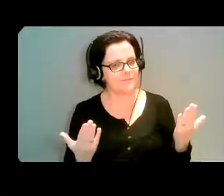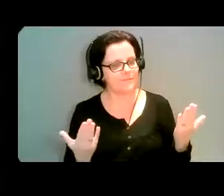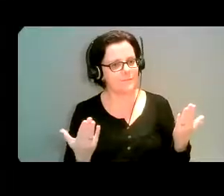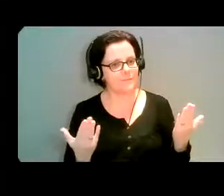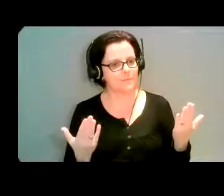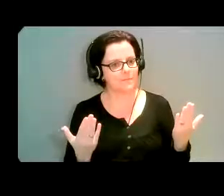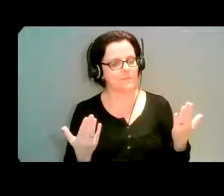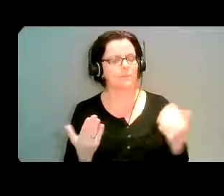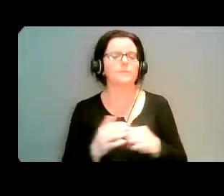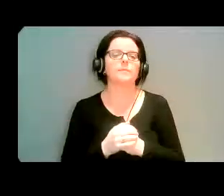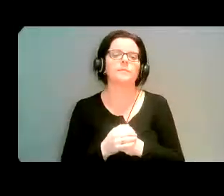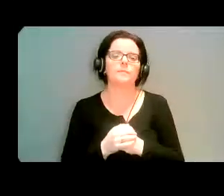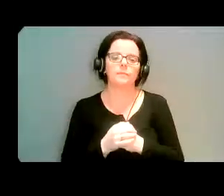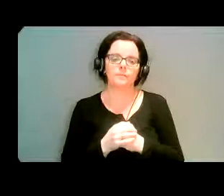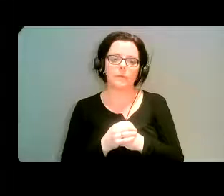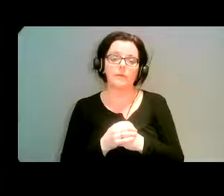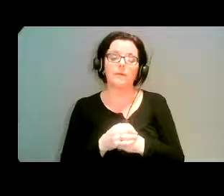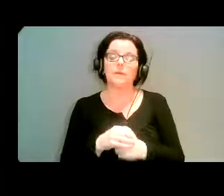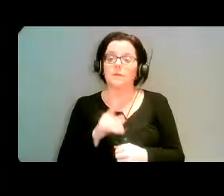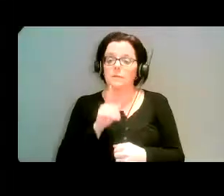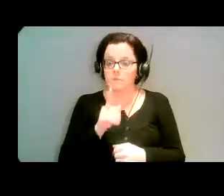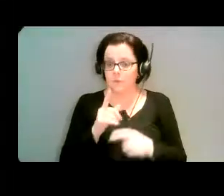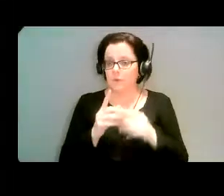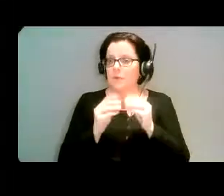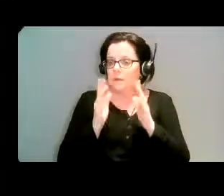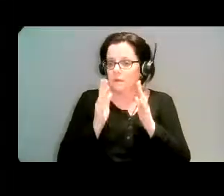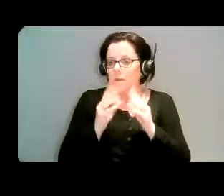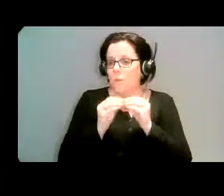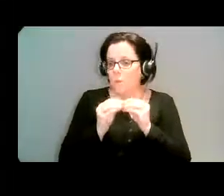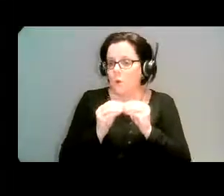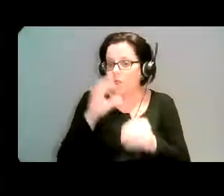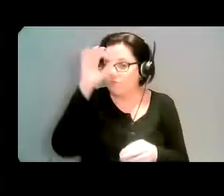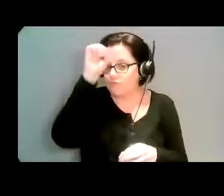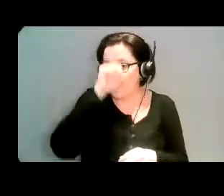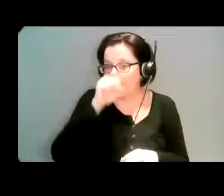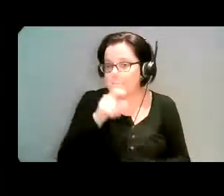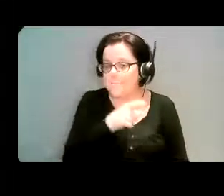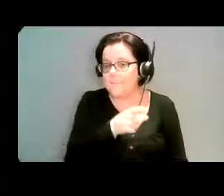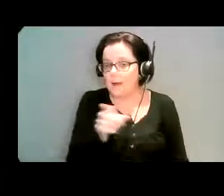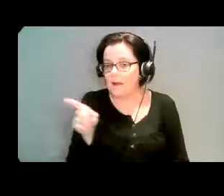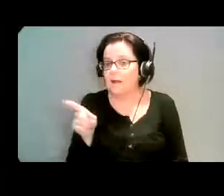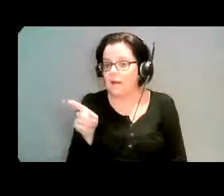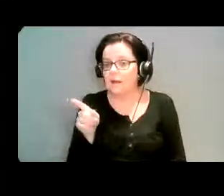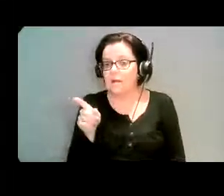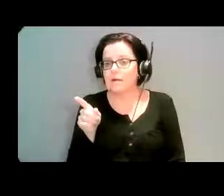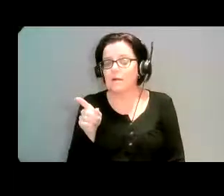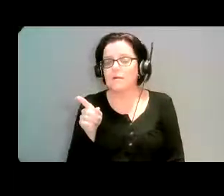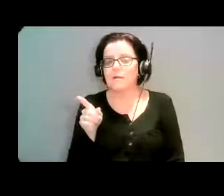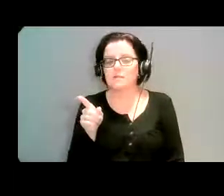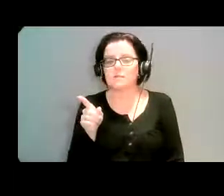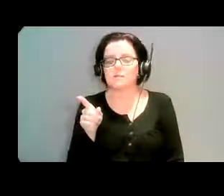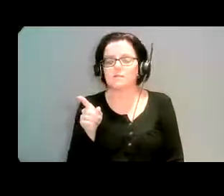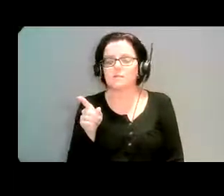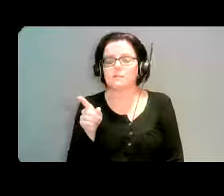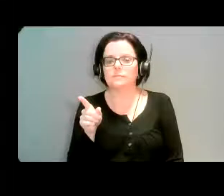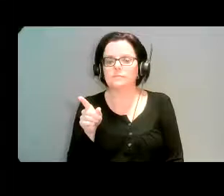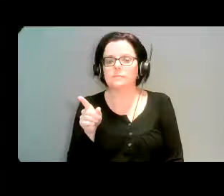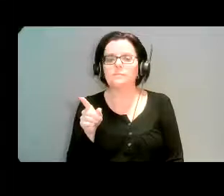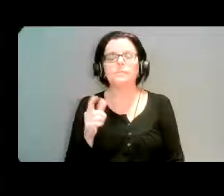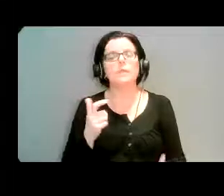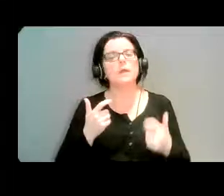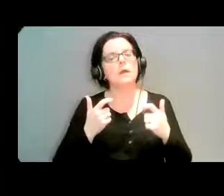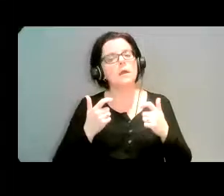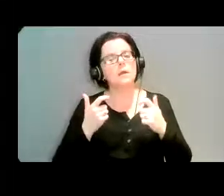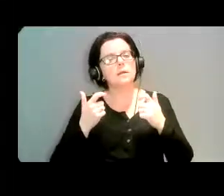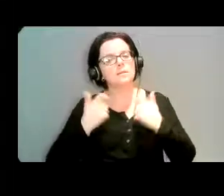It's kind of really worth remembering, though, just to go back down to earth, that social